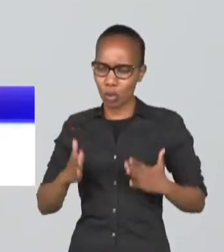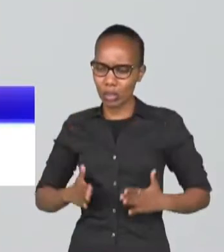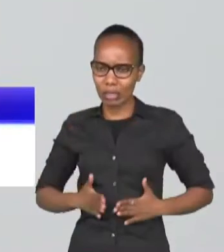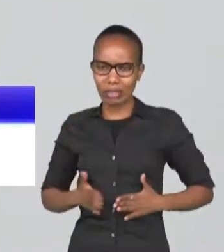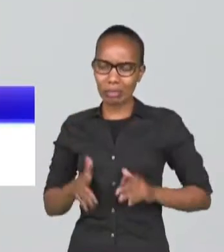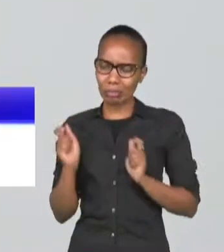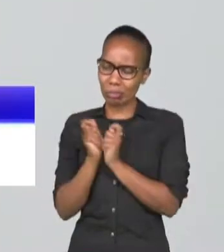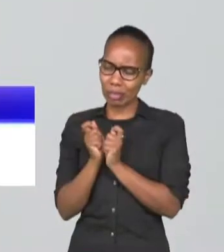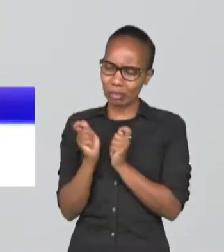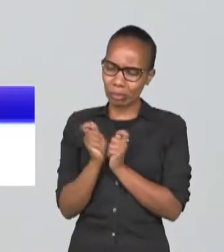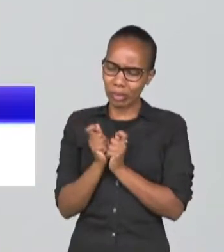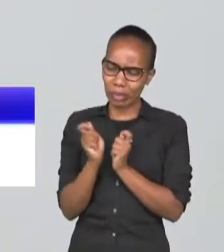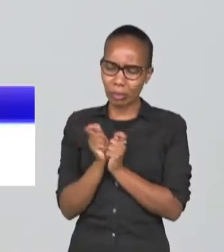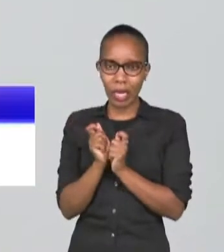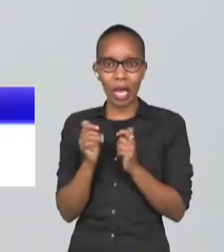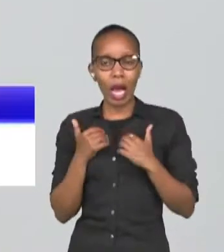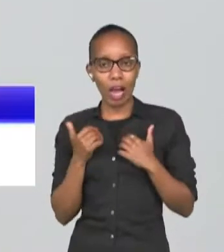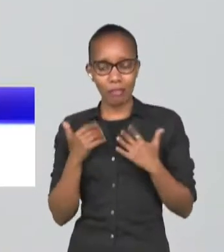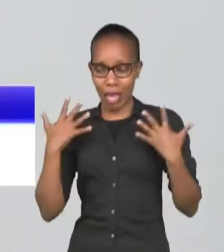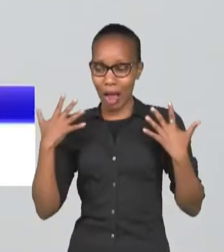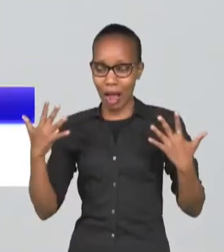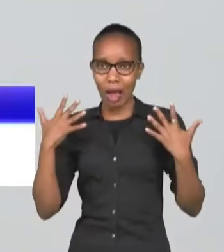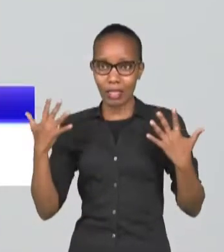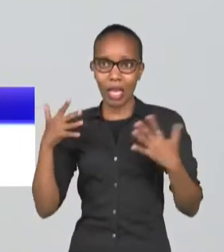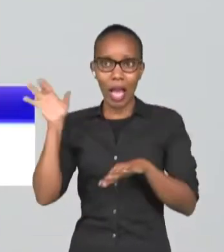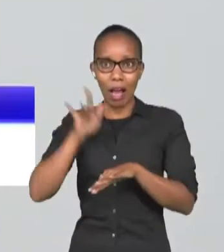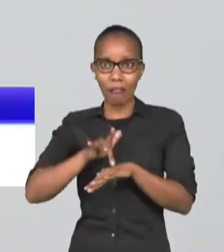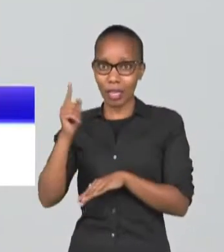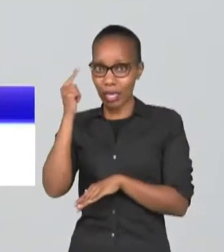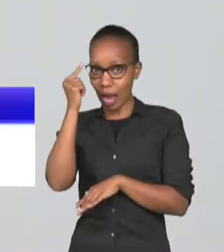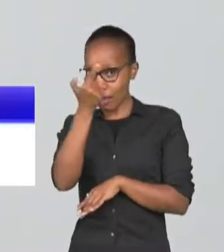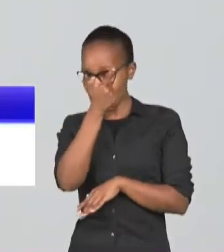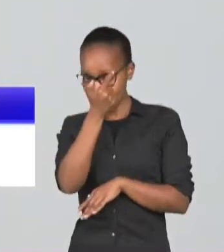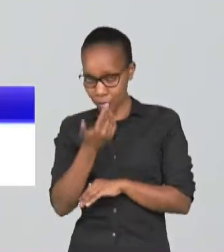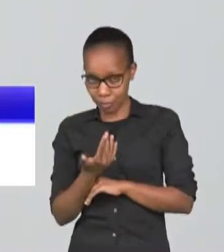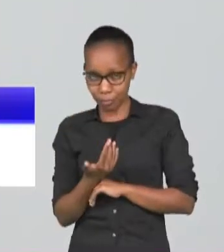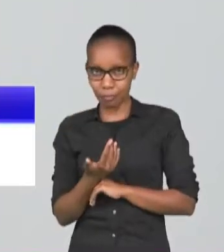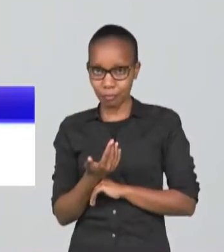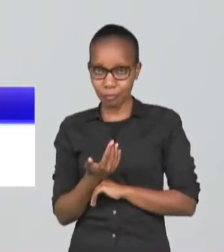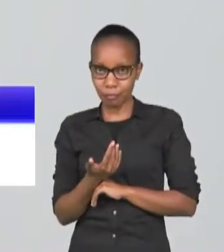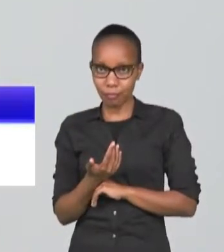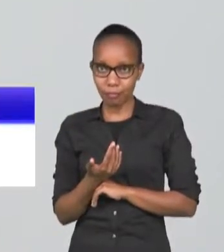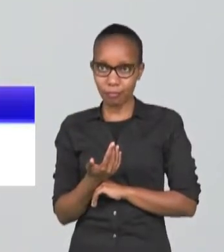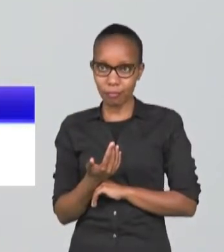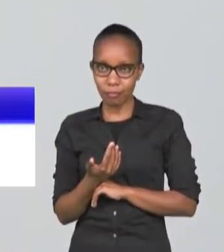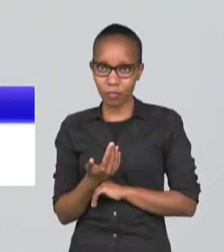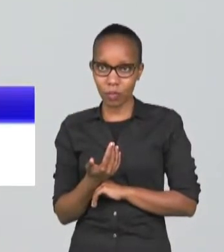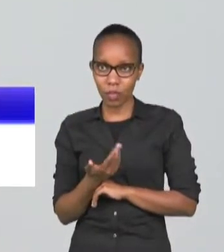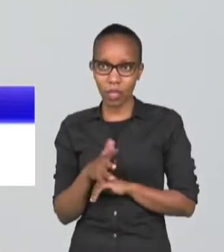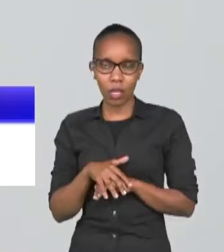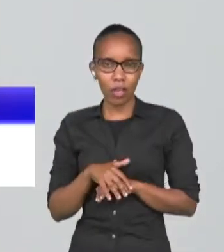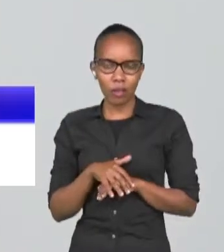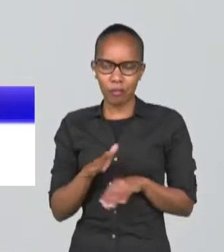on the upper and the lower limbs. It affects your vision. You just feeling